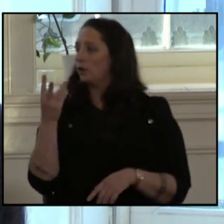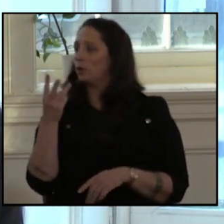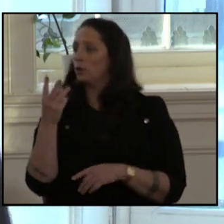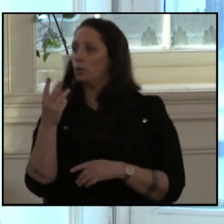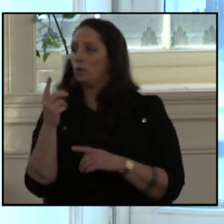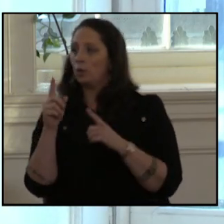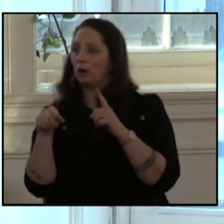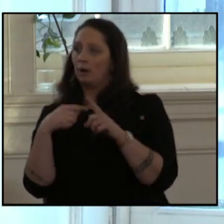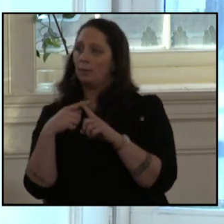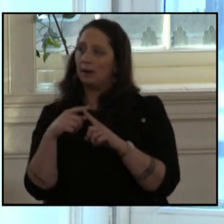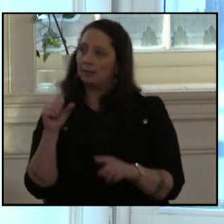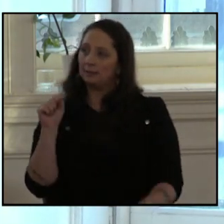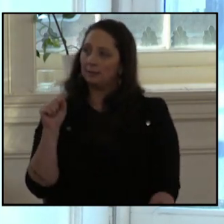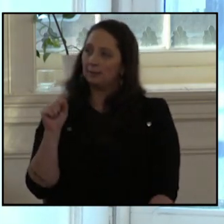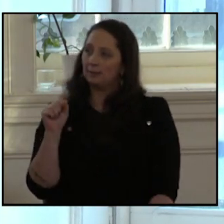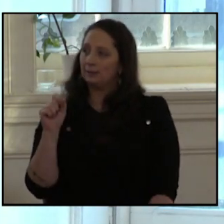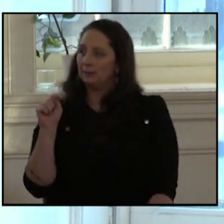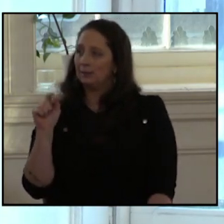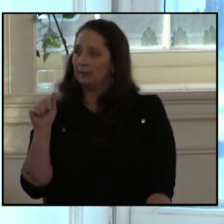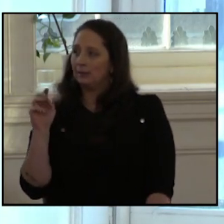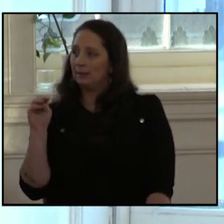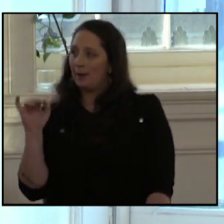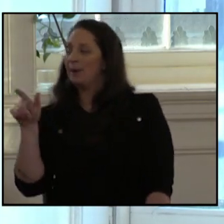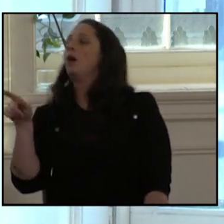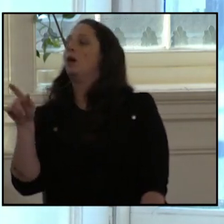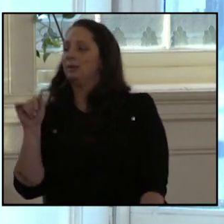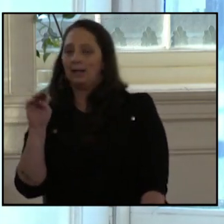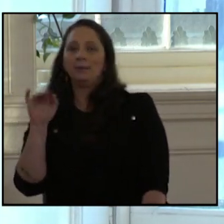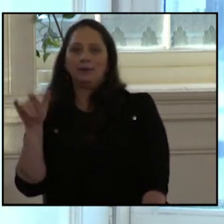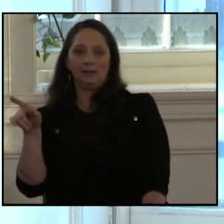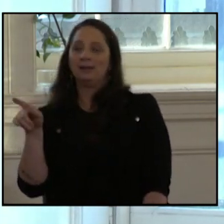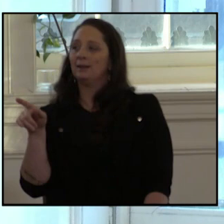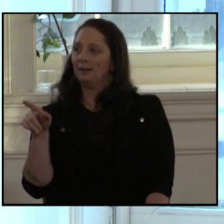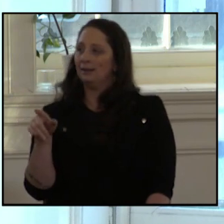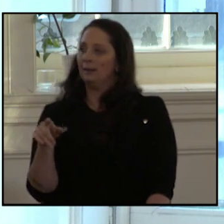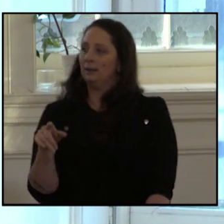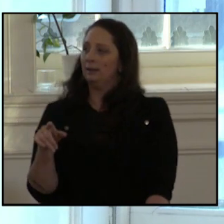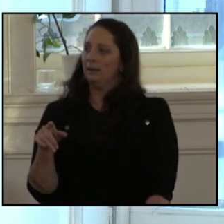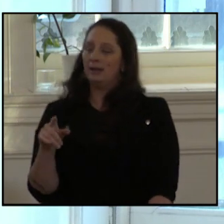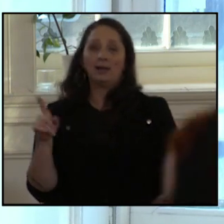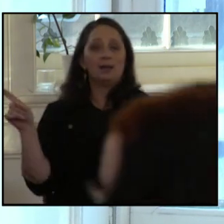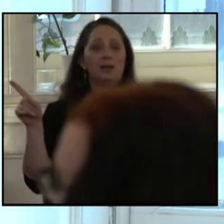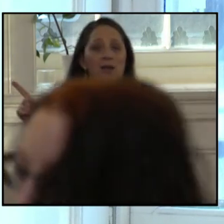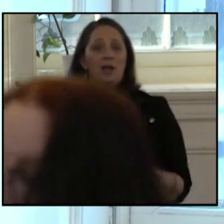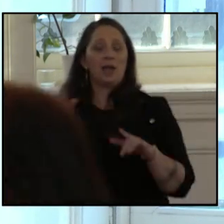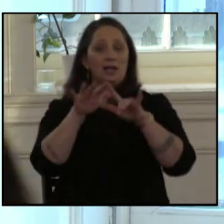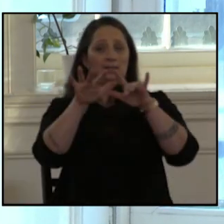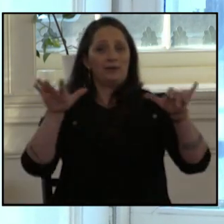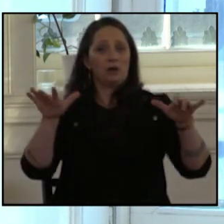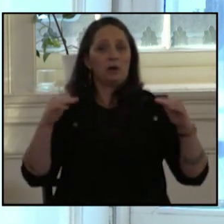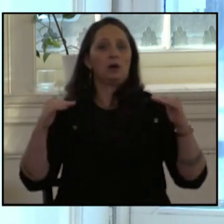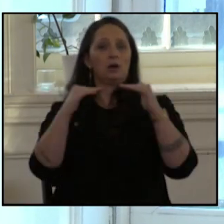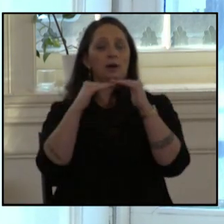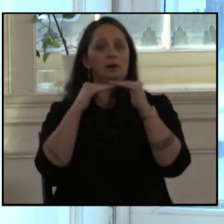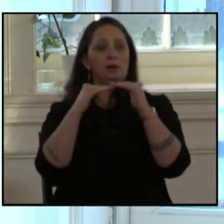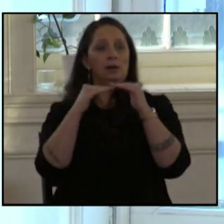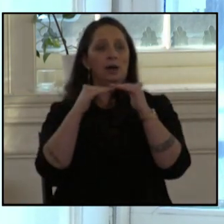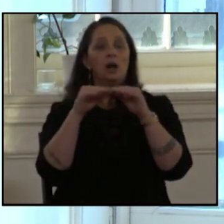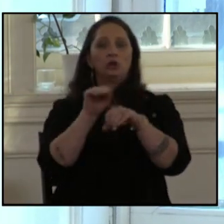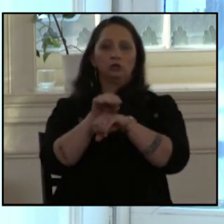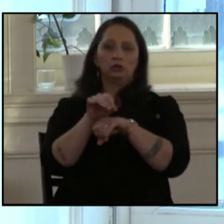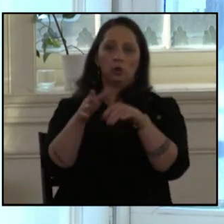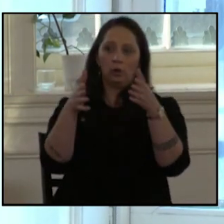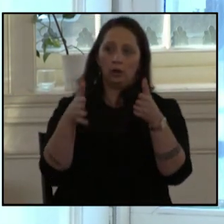about Tammy. Where is she at? Well, Tammy is a diversity, equity, and belonging